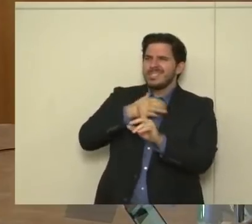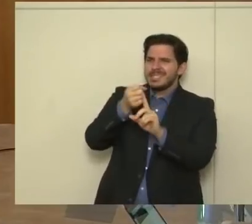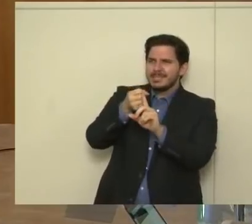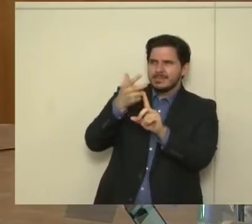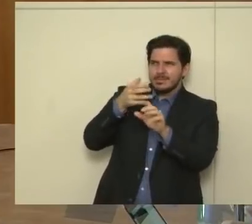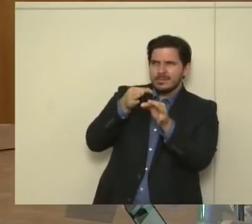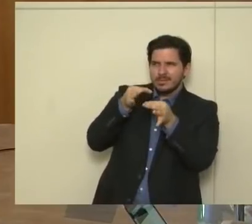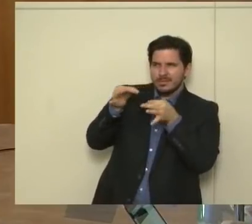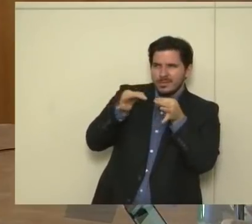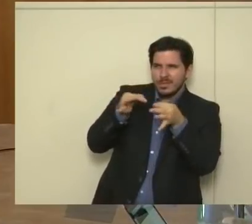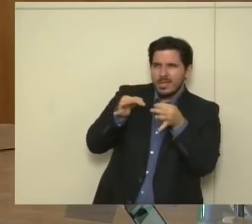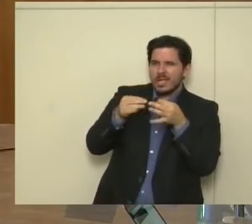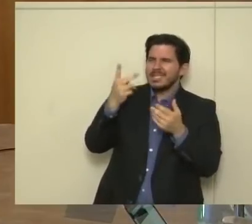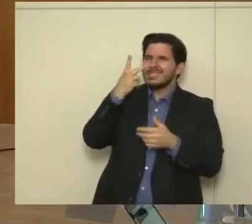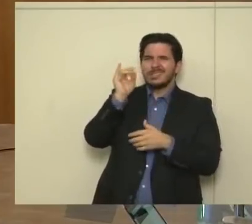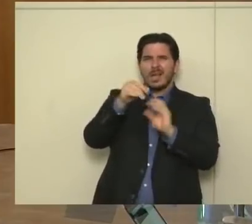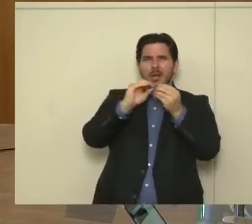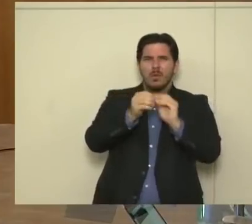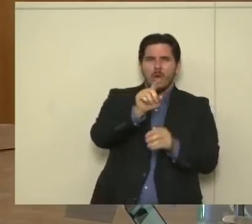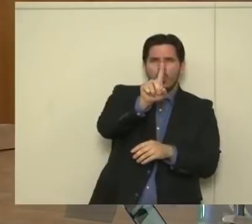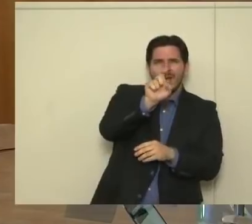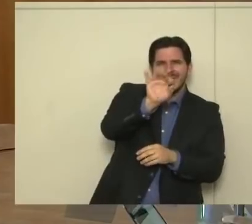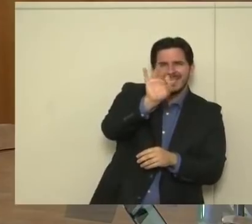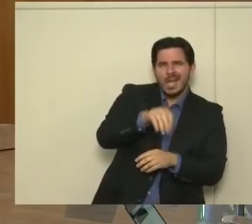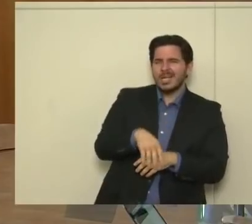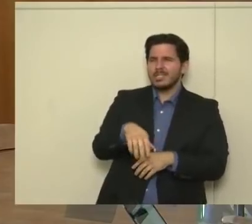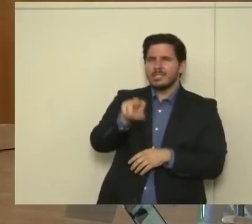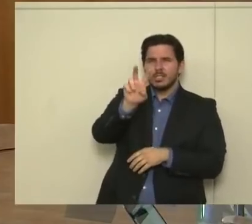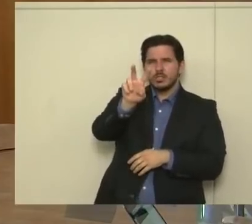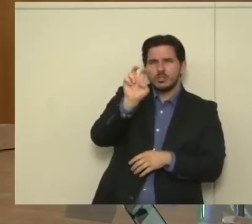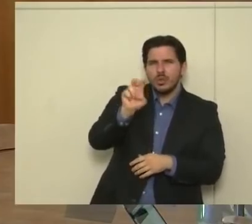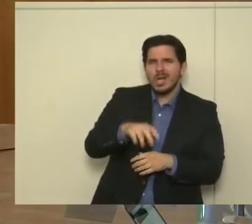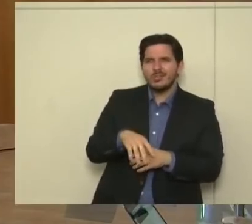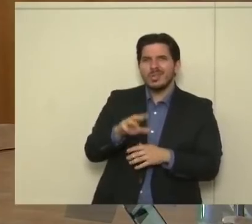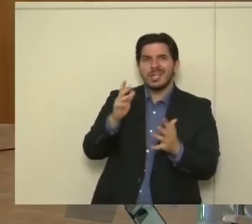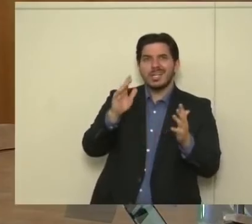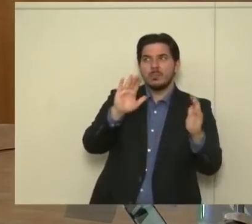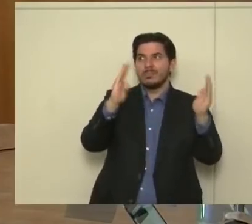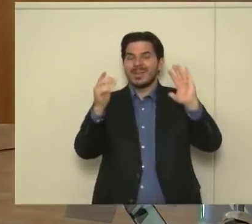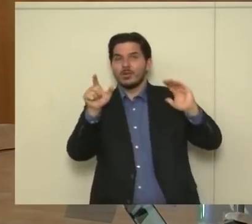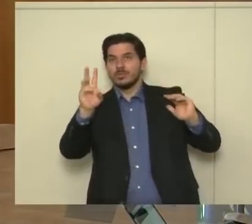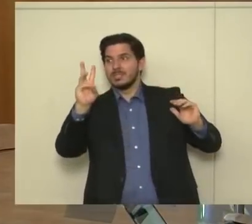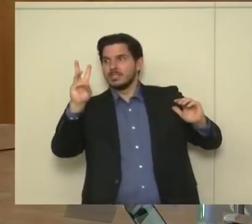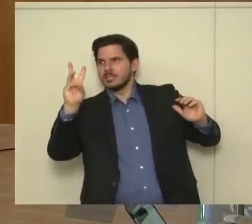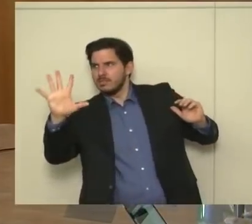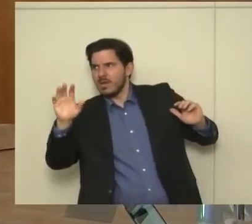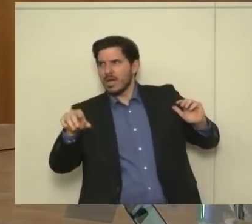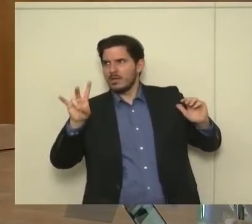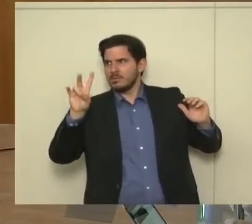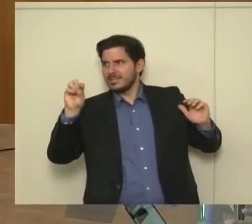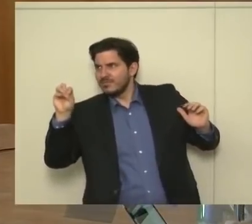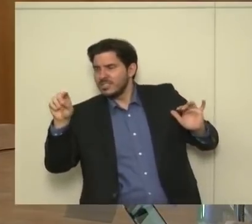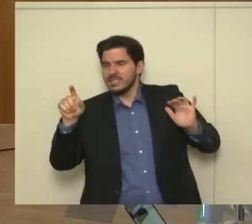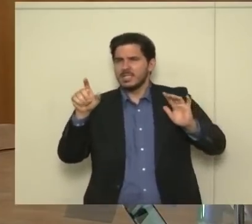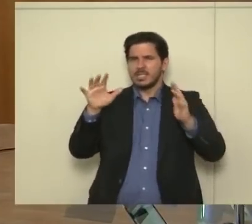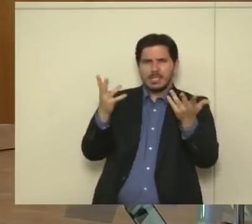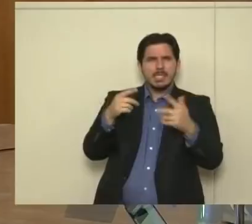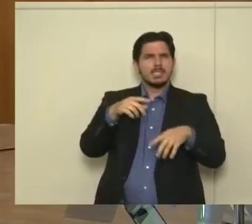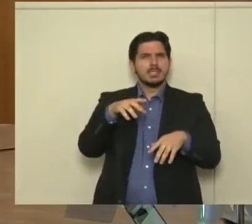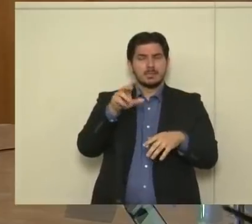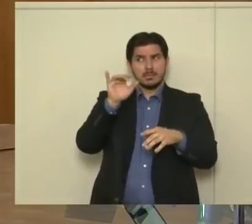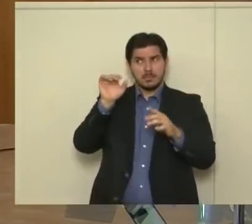the 190s and the 200s as opposed to the 65s or the 70s? Is that a result of a